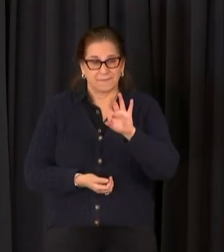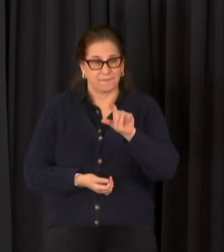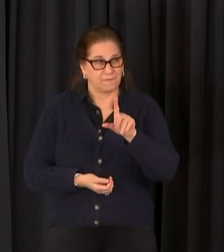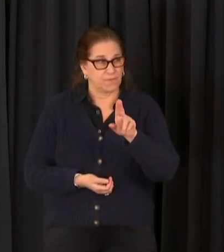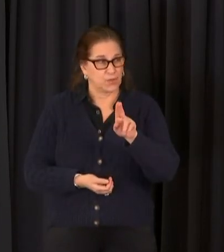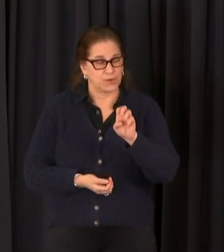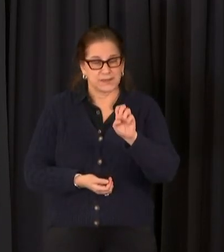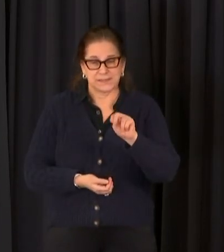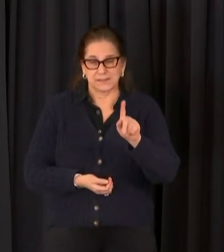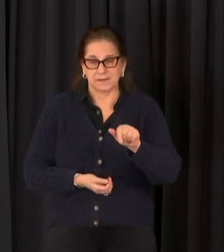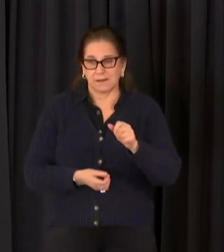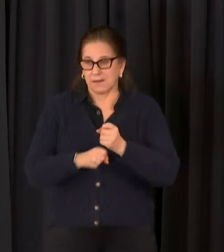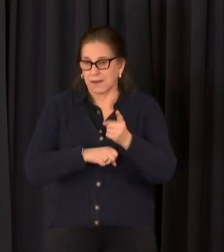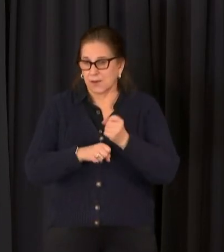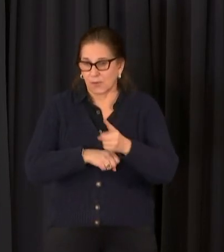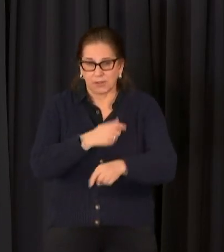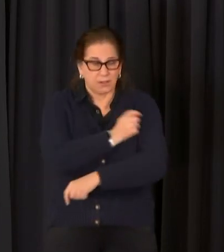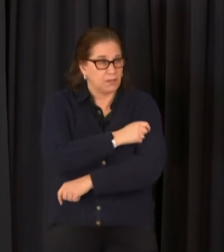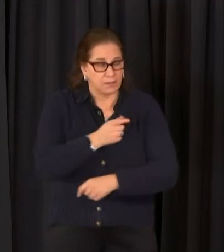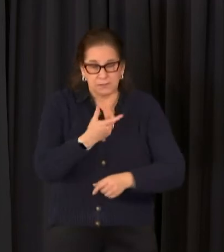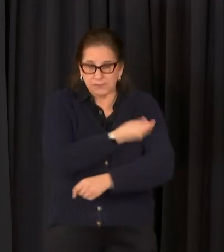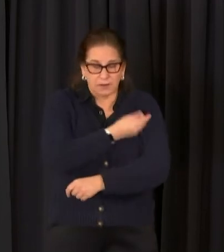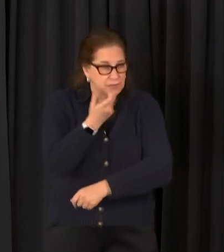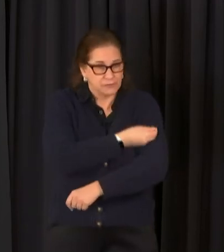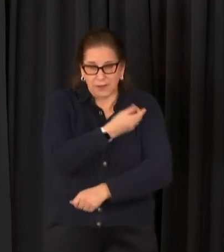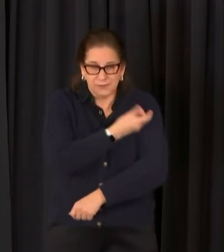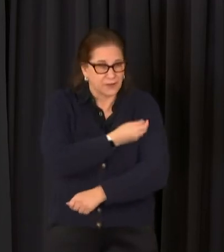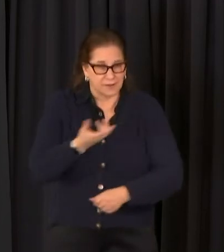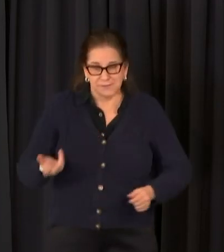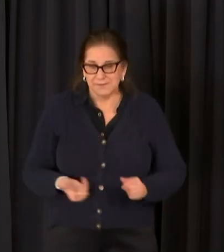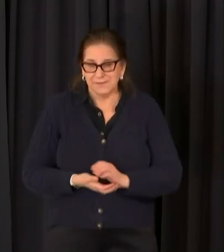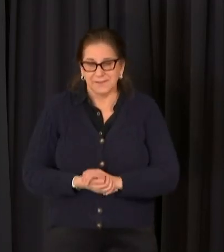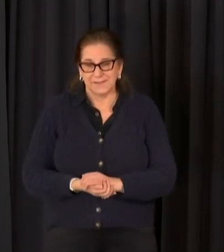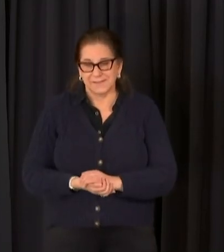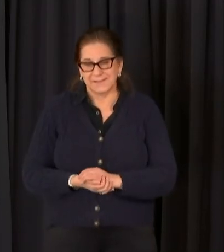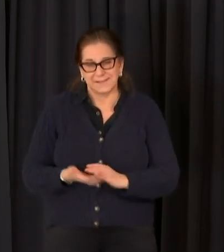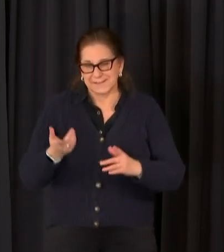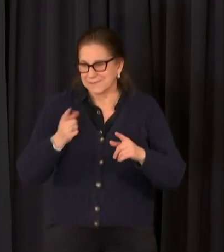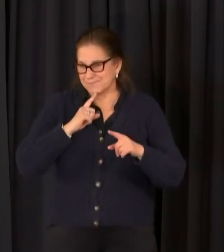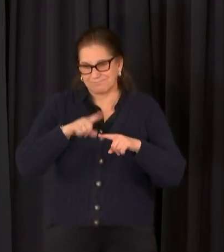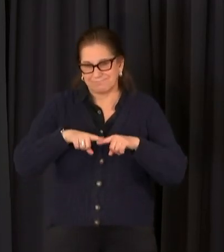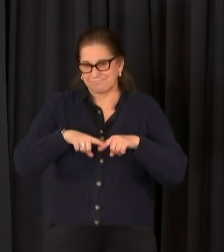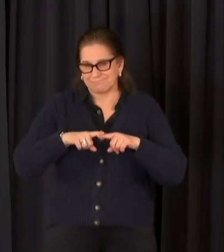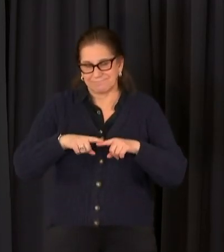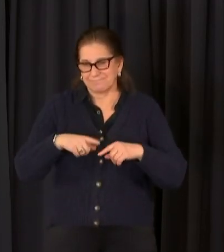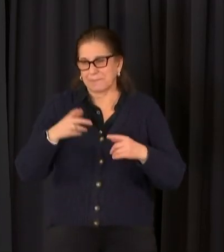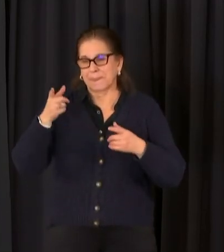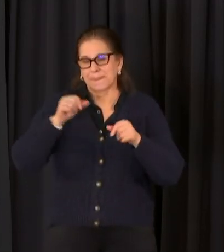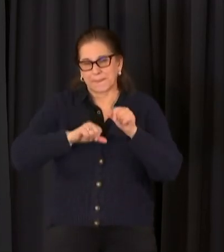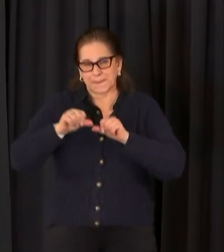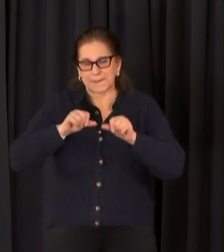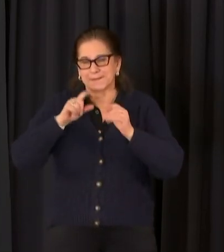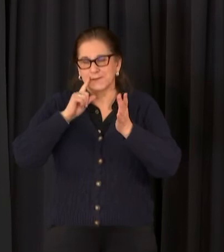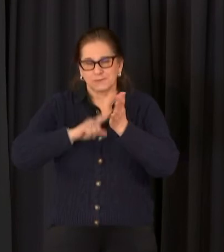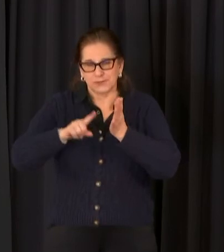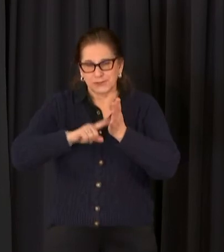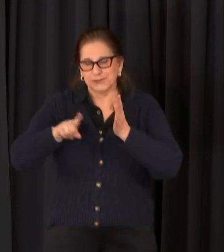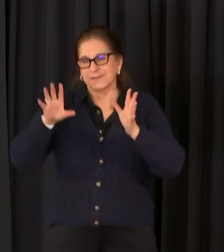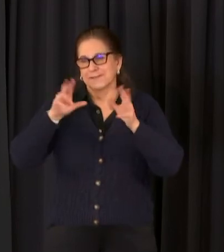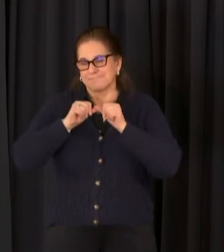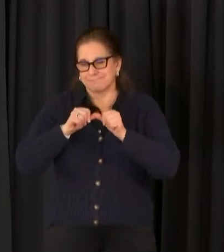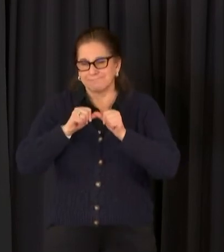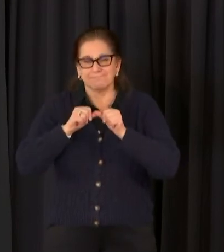need to be answered. So when I say nobody knows, that is still one of the pending questions from the clinical research trials.